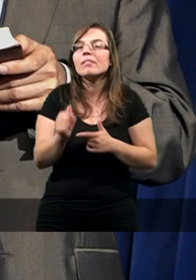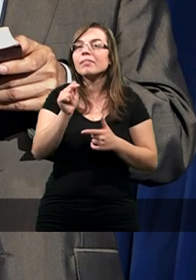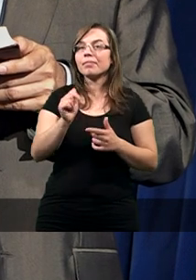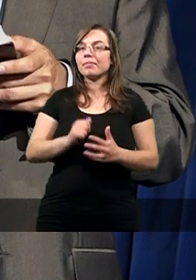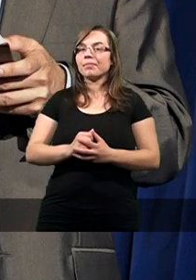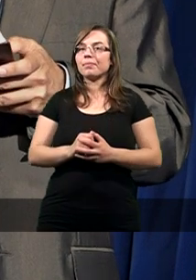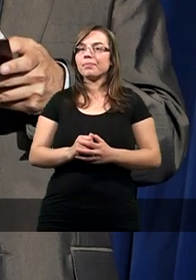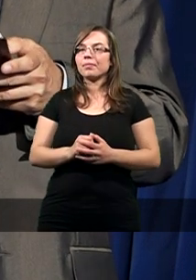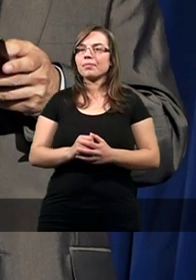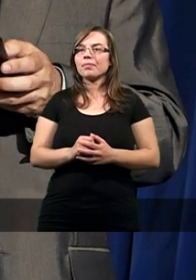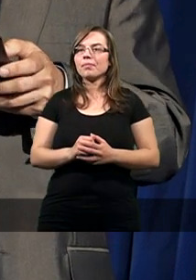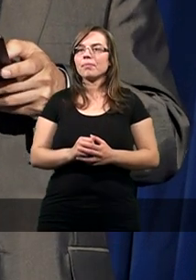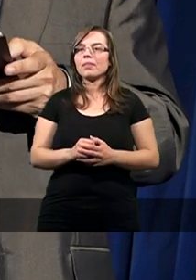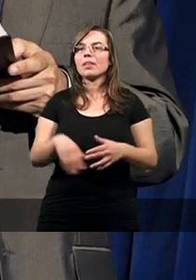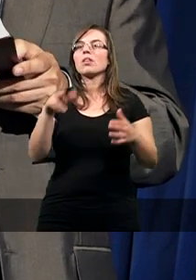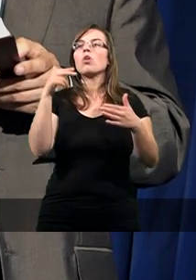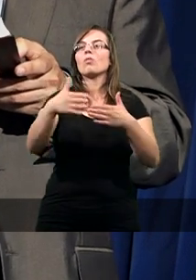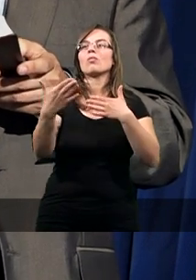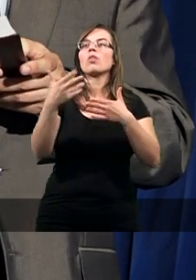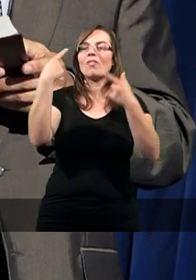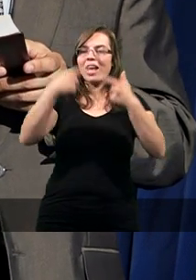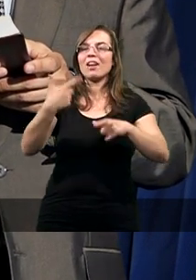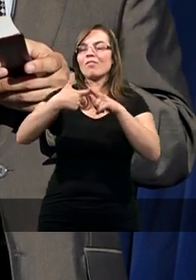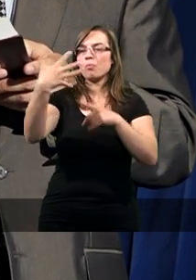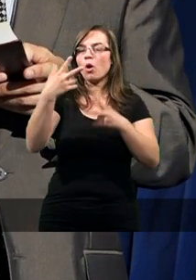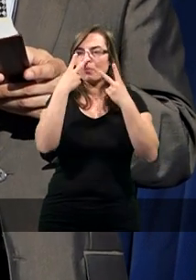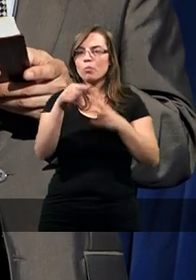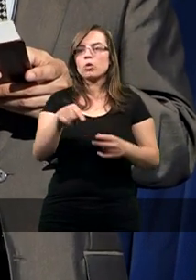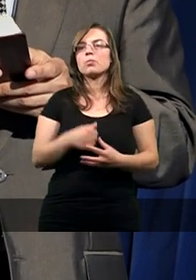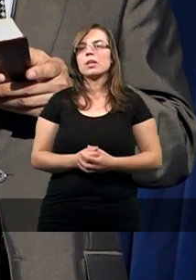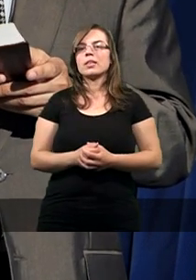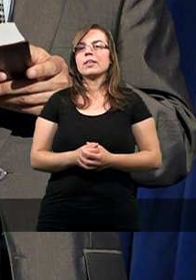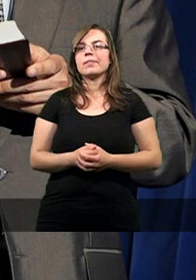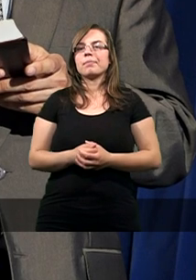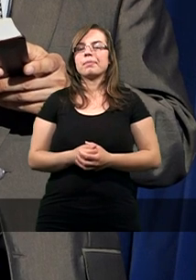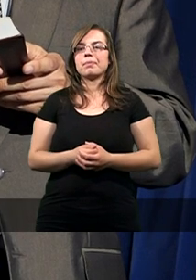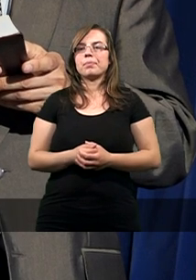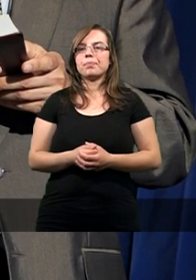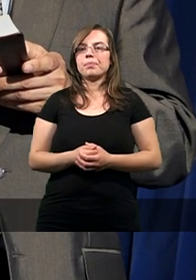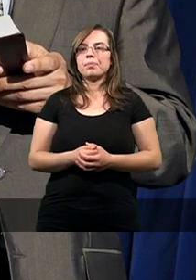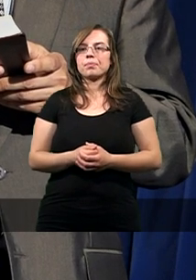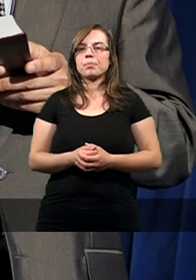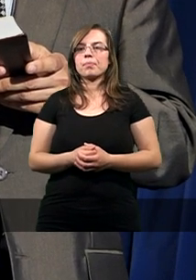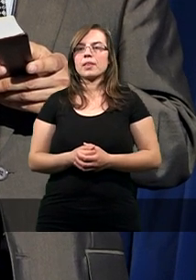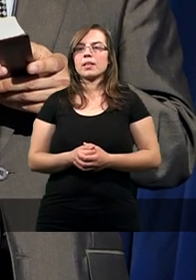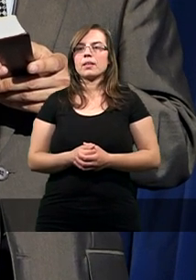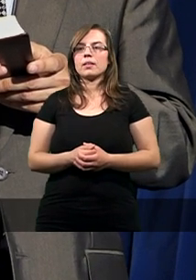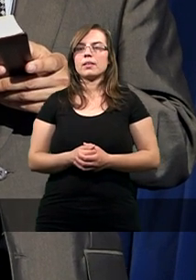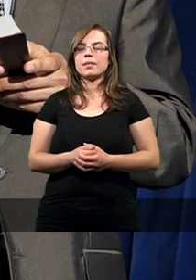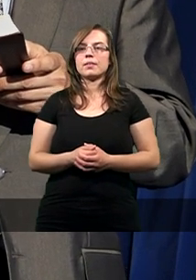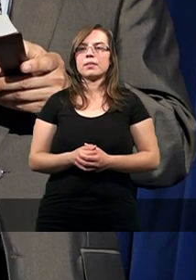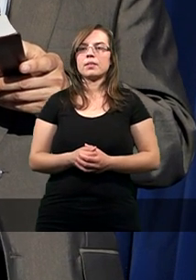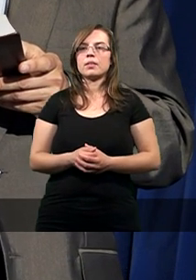verse 25, chapter 19. Spójrzmy na wiersz 25. Now there stood by the cross of Jesus his